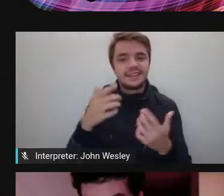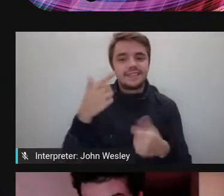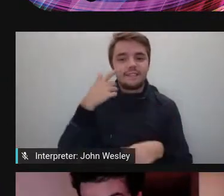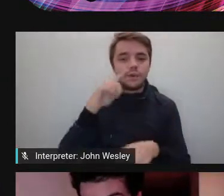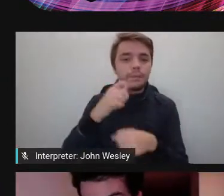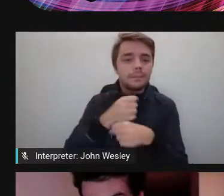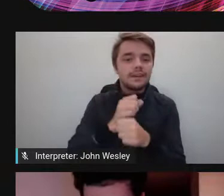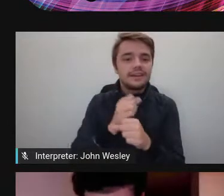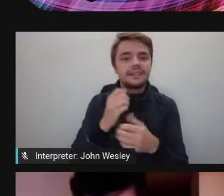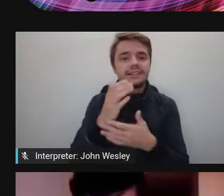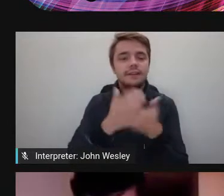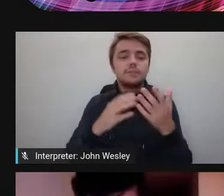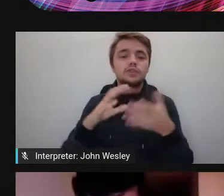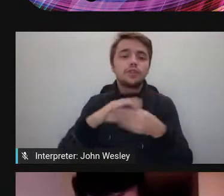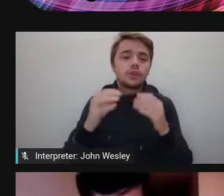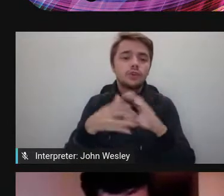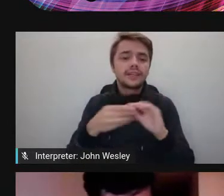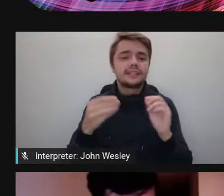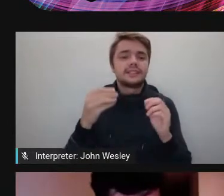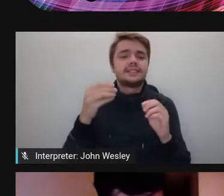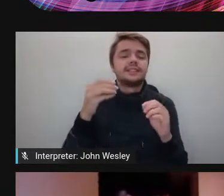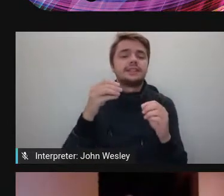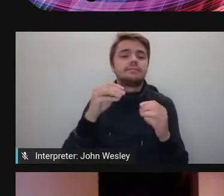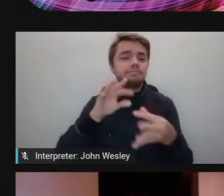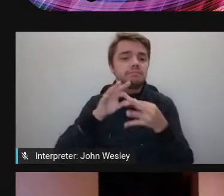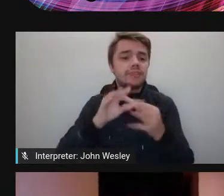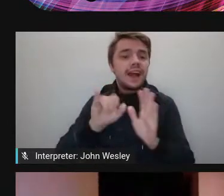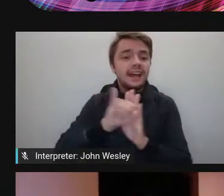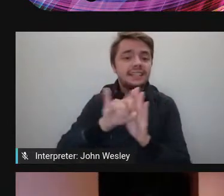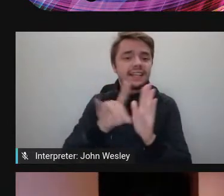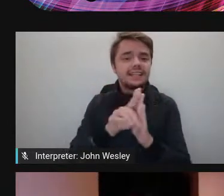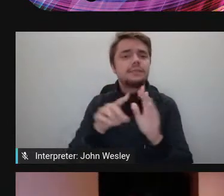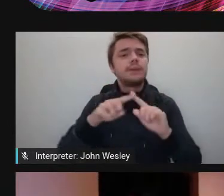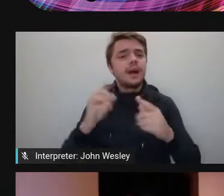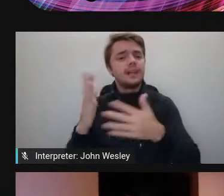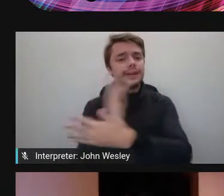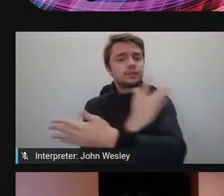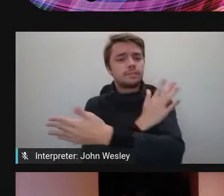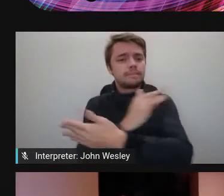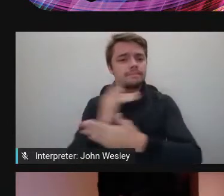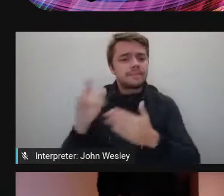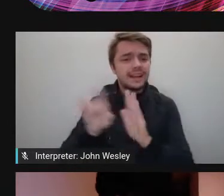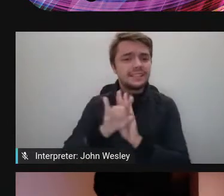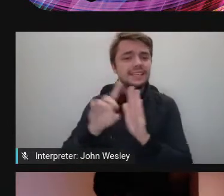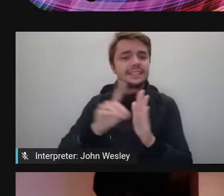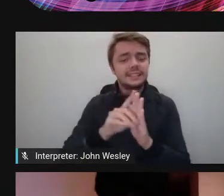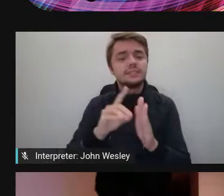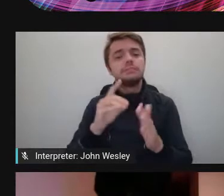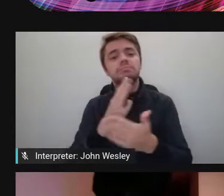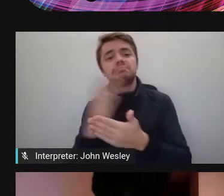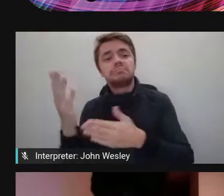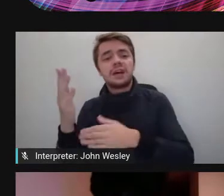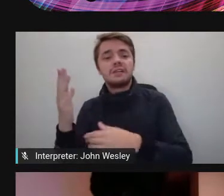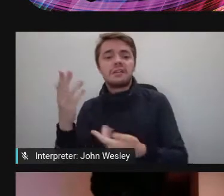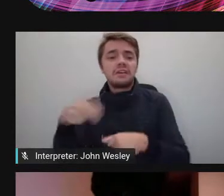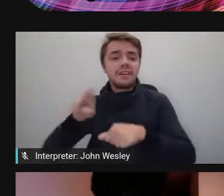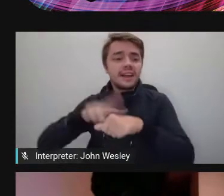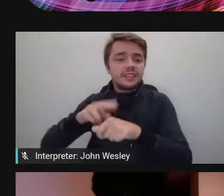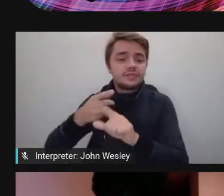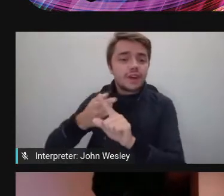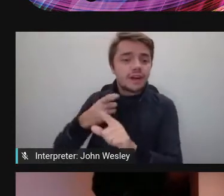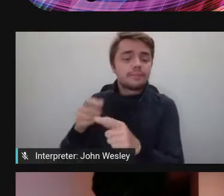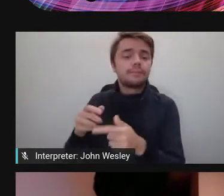across a wide spectrum. Identity in terms of nationality, identity professional, obviously identity in terms of you